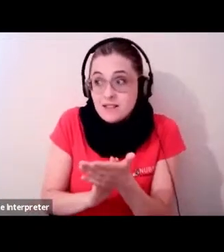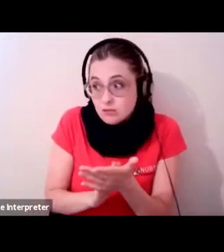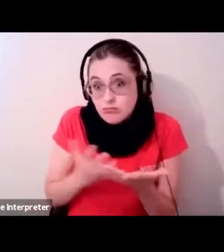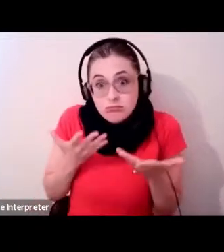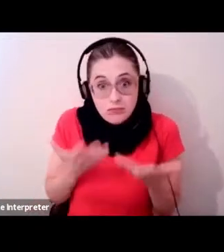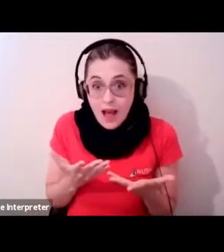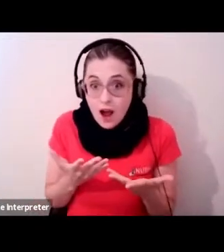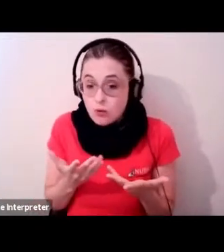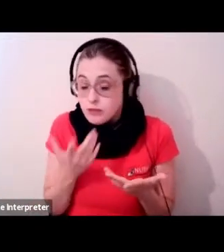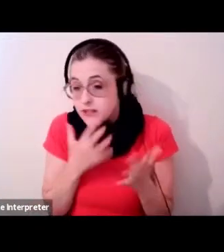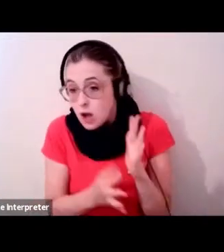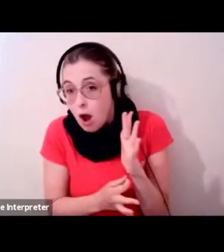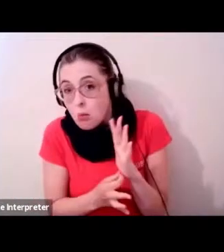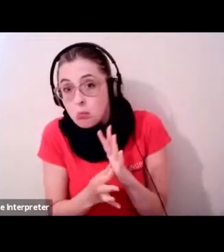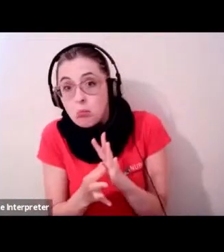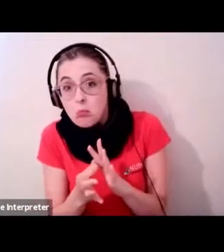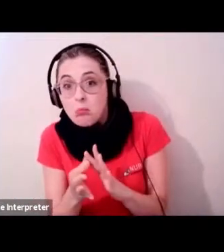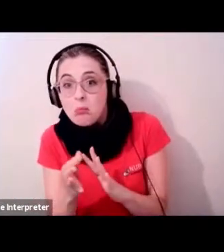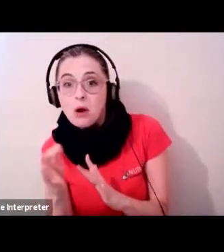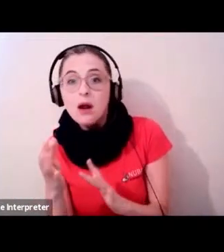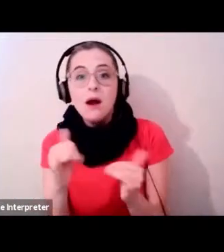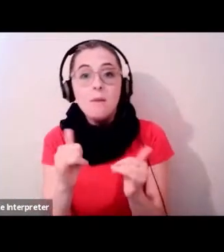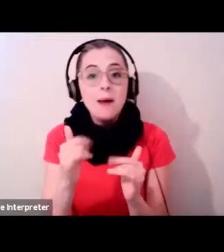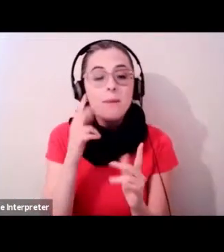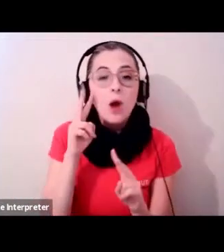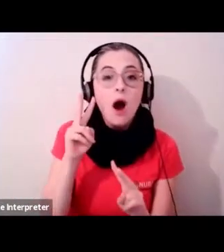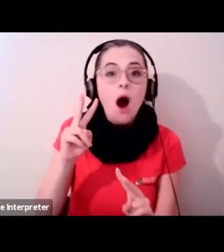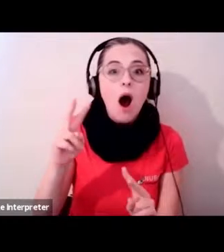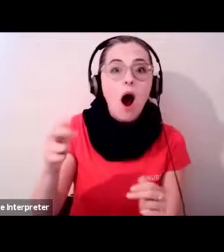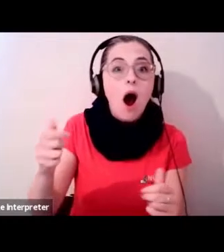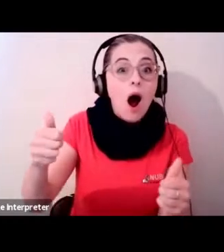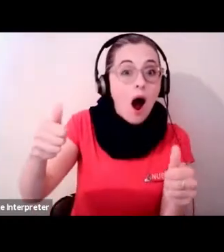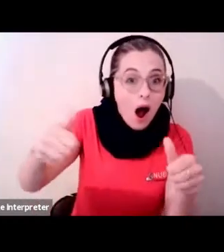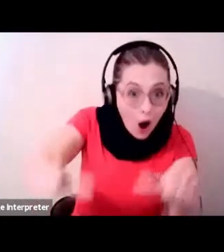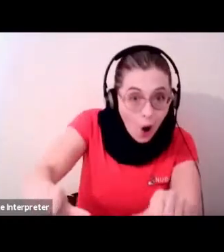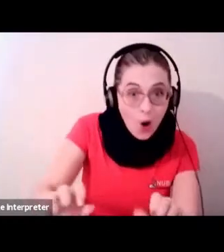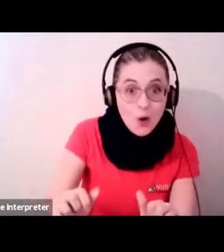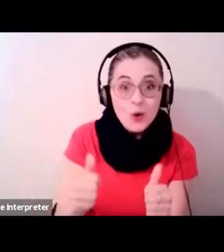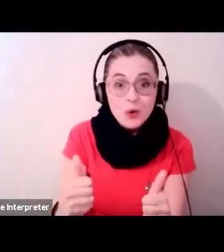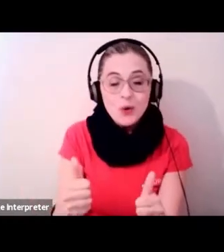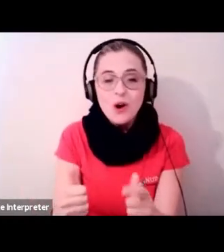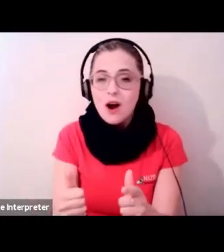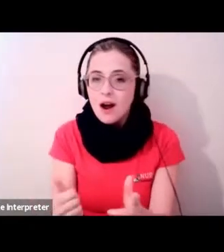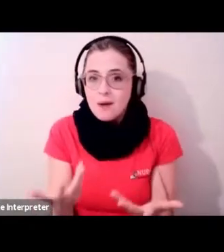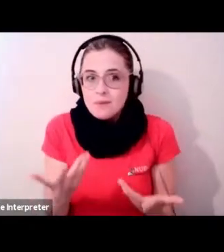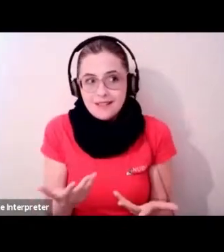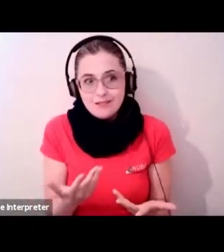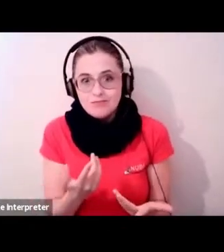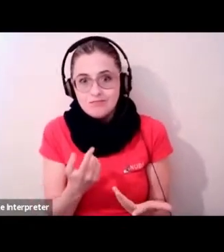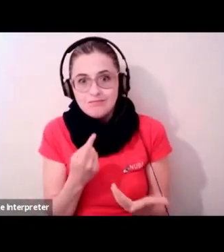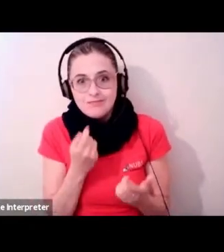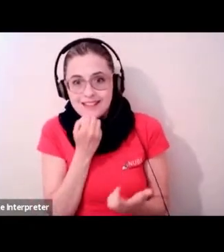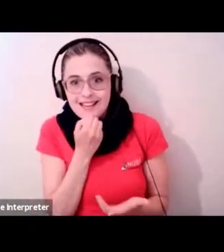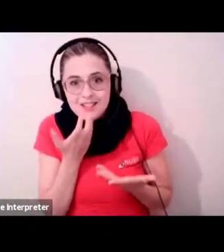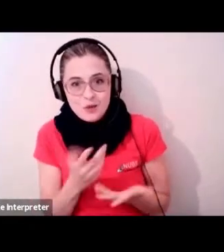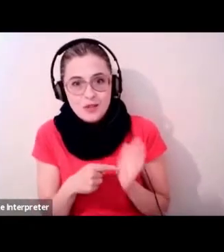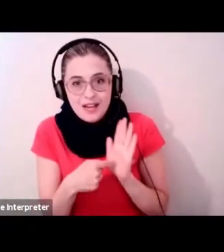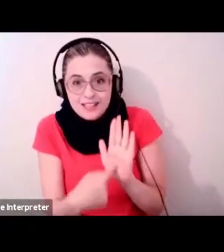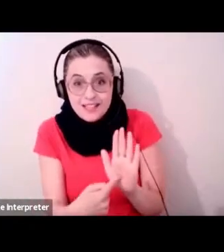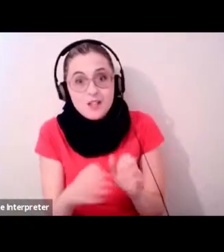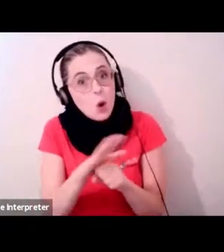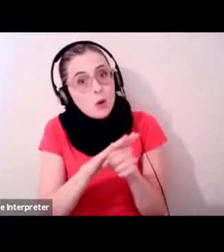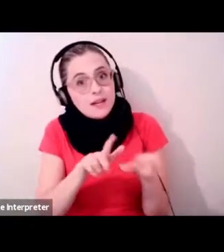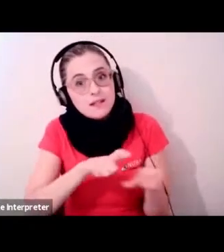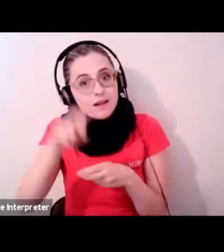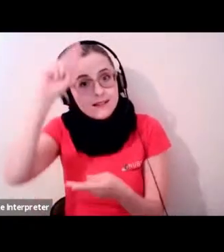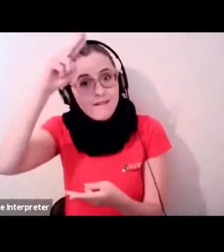starting to get better, and maybe we can see light at the end of the tunnel. The data today suggests that cases are still